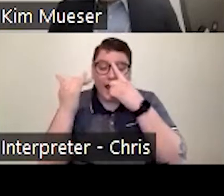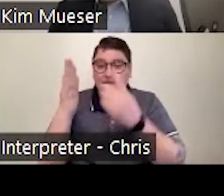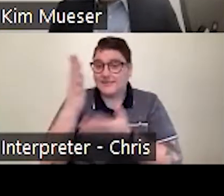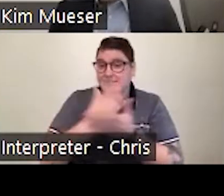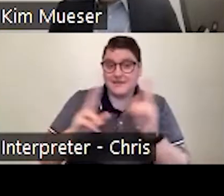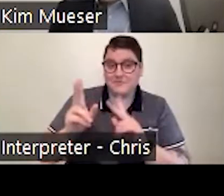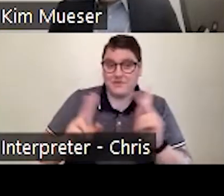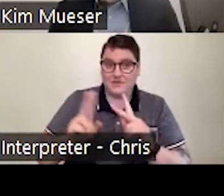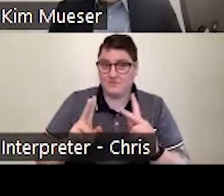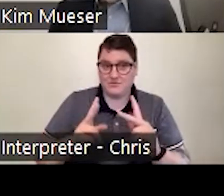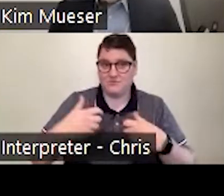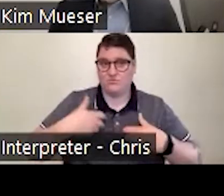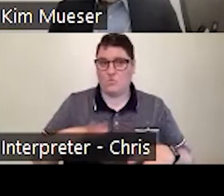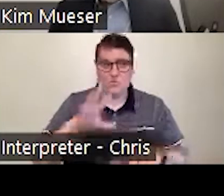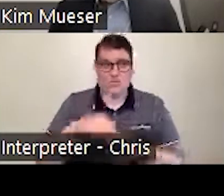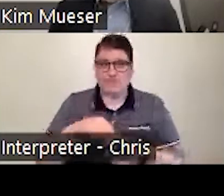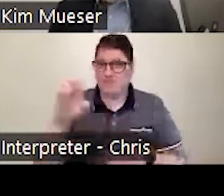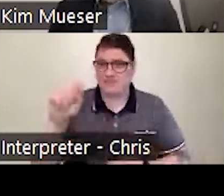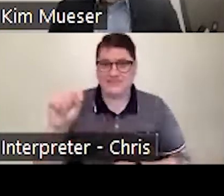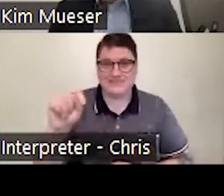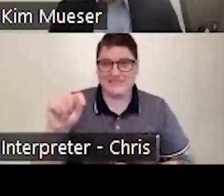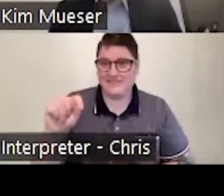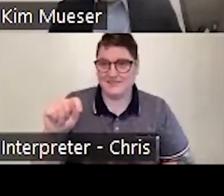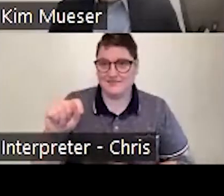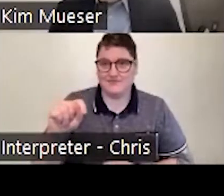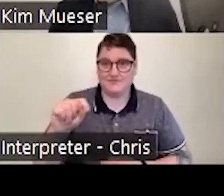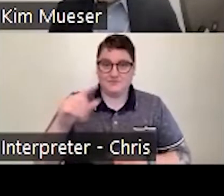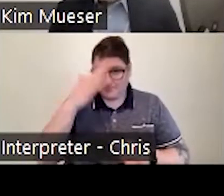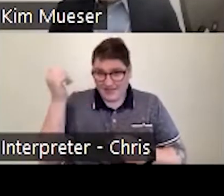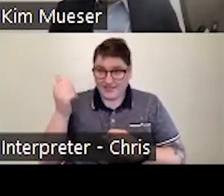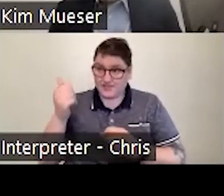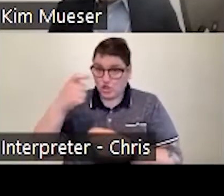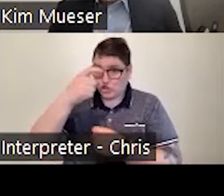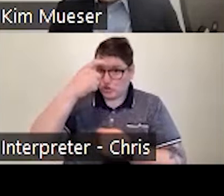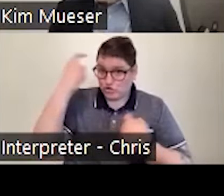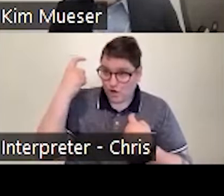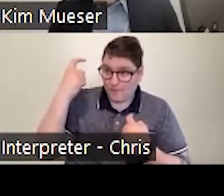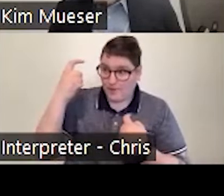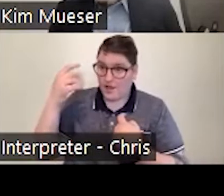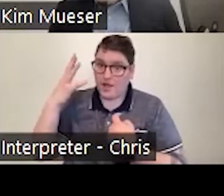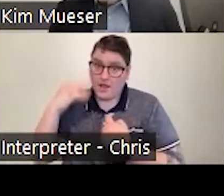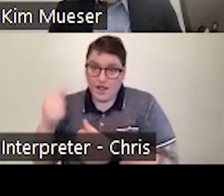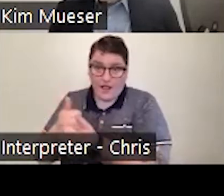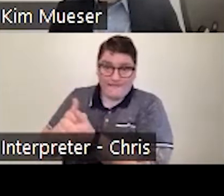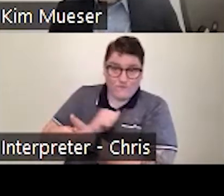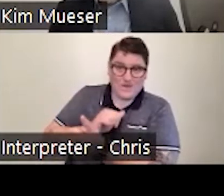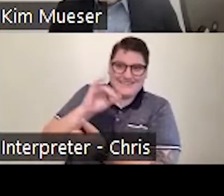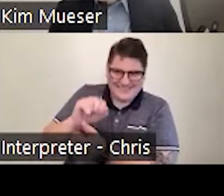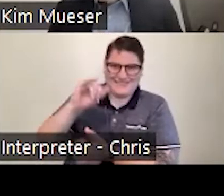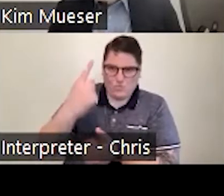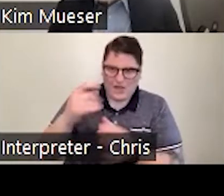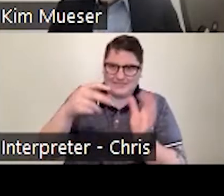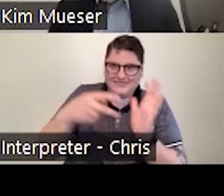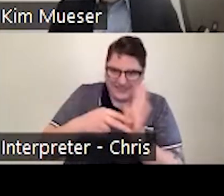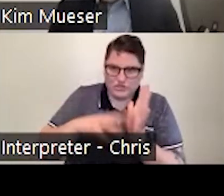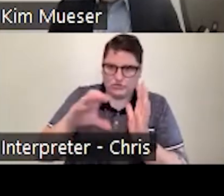to participate in exposure therapy. And after all, avoidance of trauma-related stimuli is a defining criterion of PTSD.